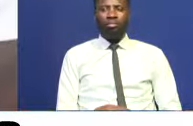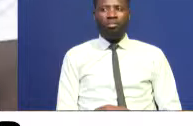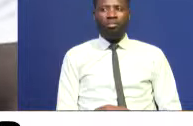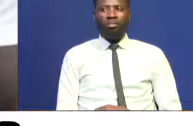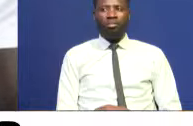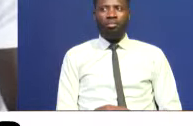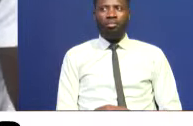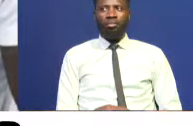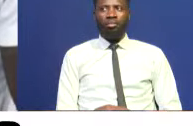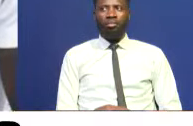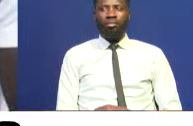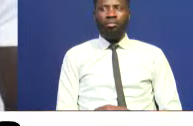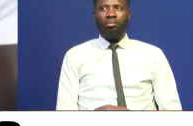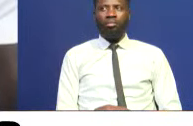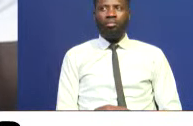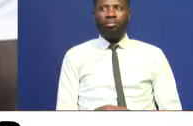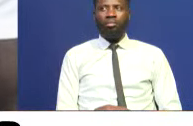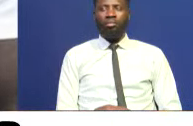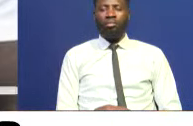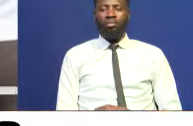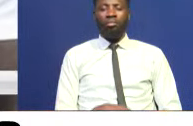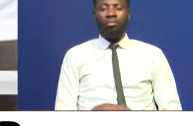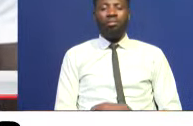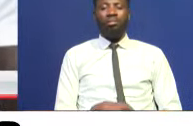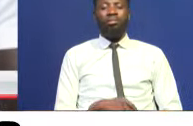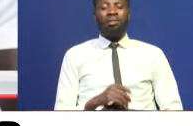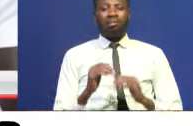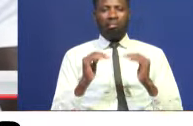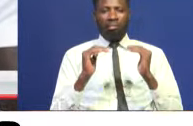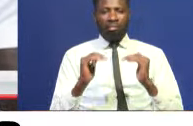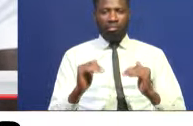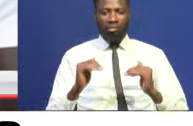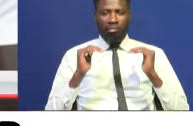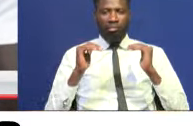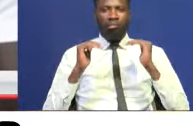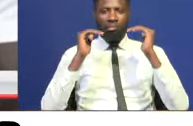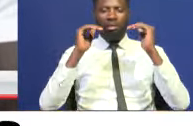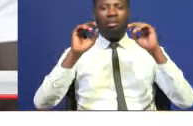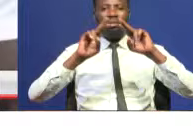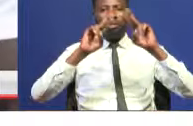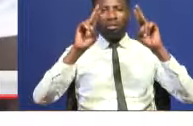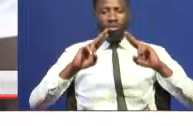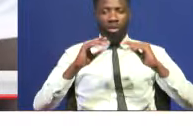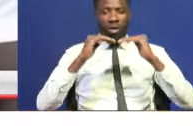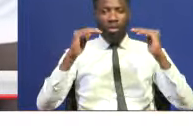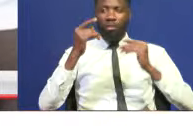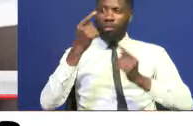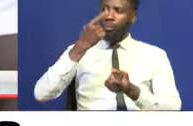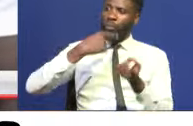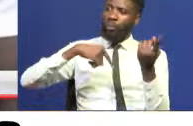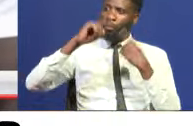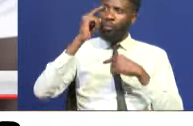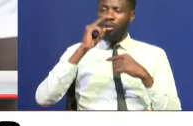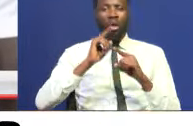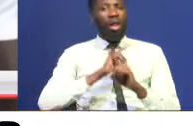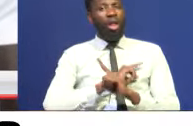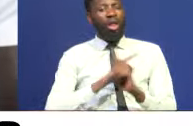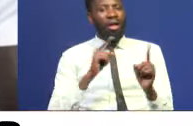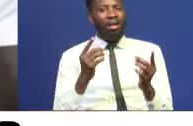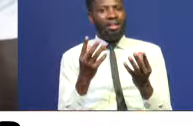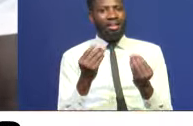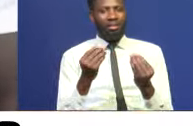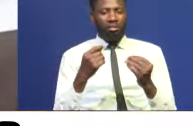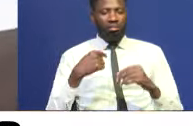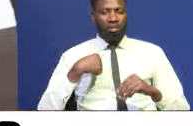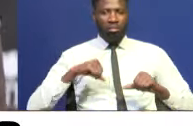Dominating the local circuit and now coming out to an international level and actually emerging winners. It's not an easy thing. I'm proud